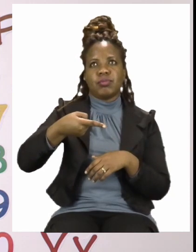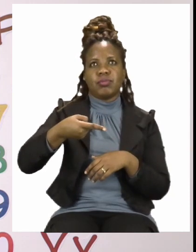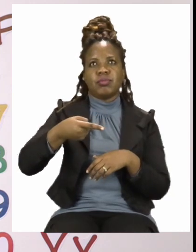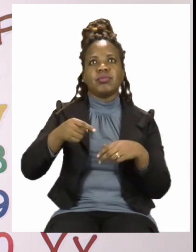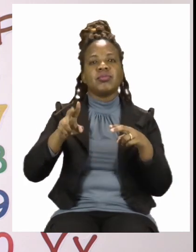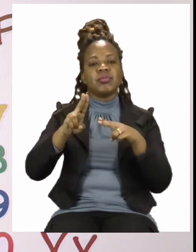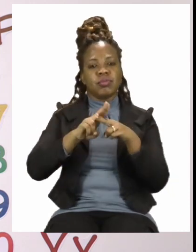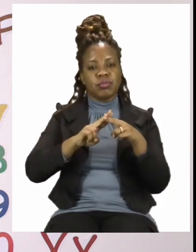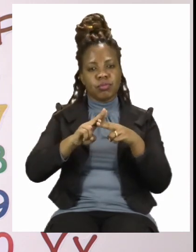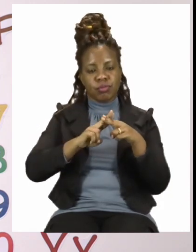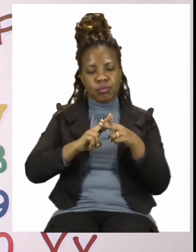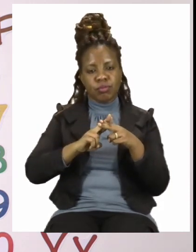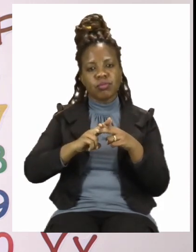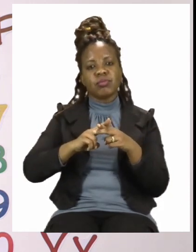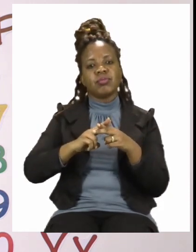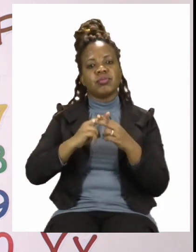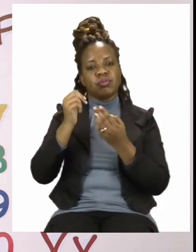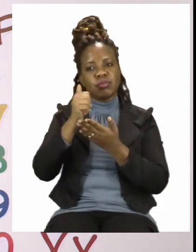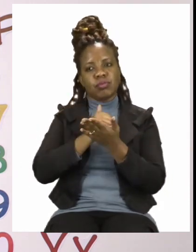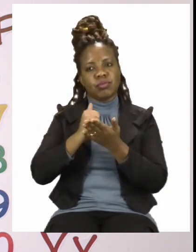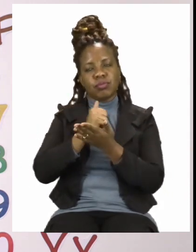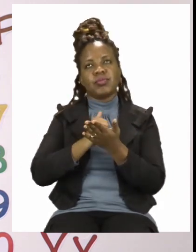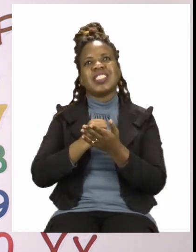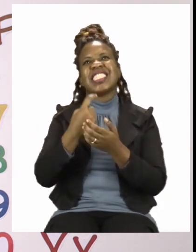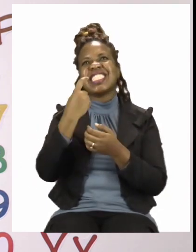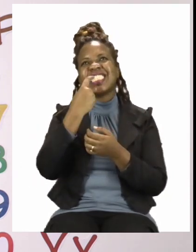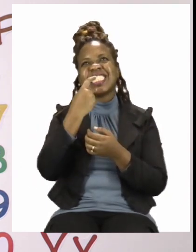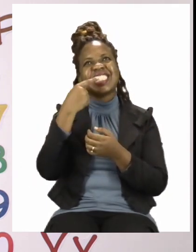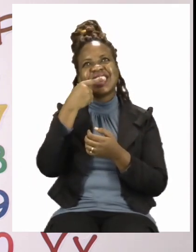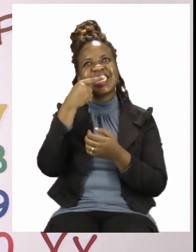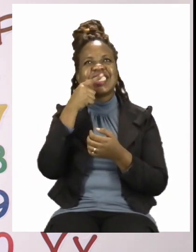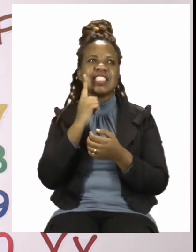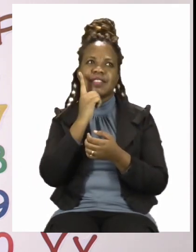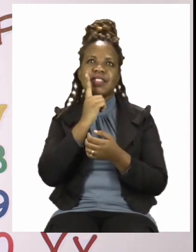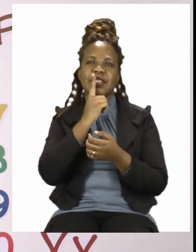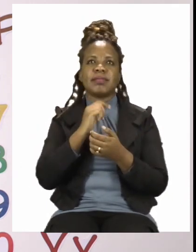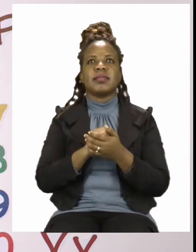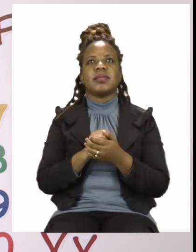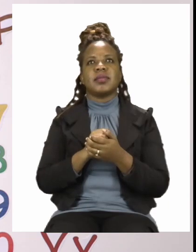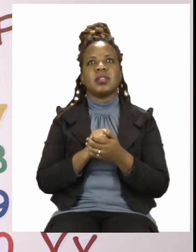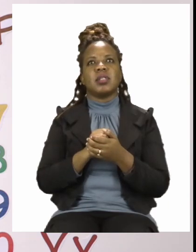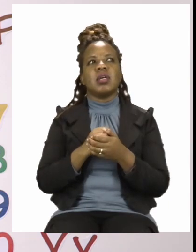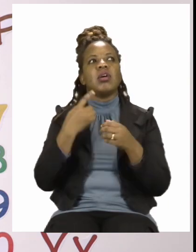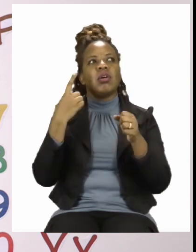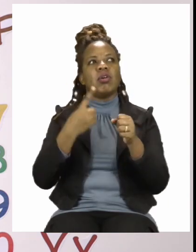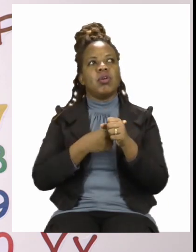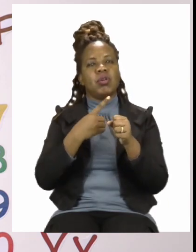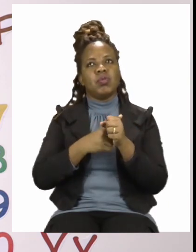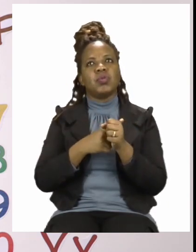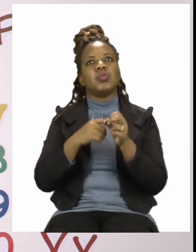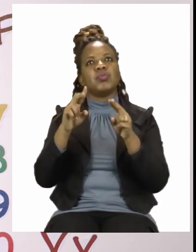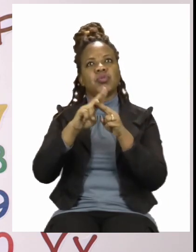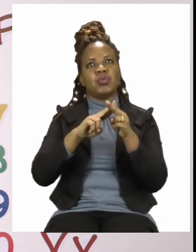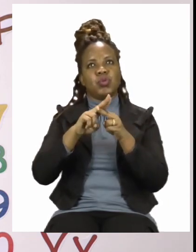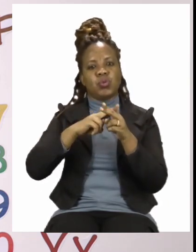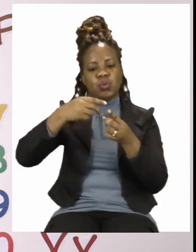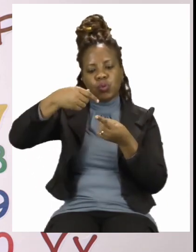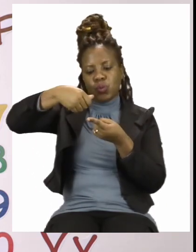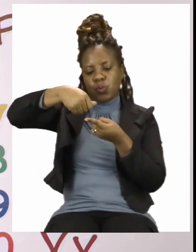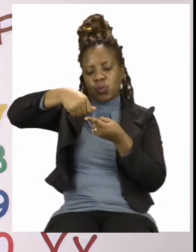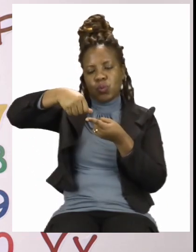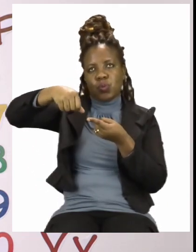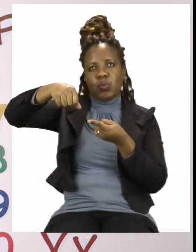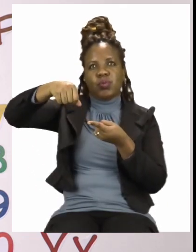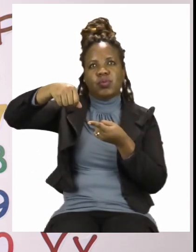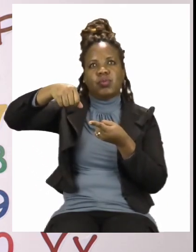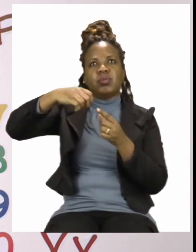every time we use a toothbrush, there is something else that comes with it, and that is toothpaste. The toothpaste that you